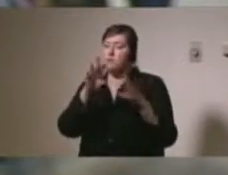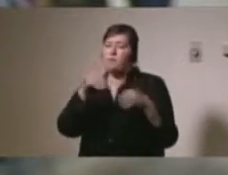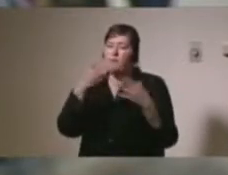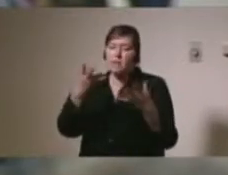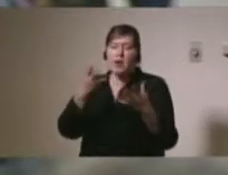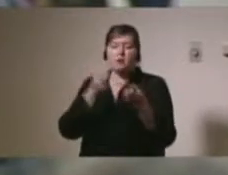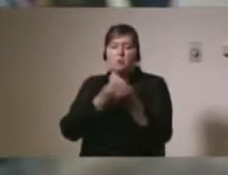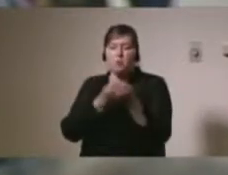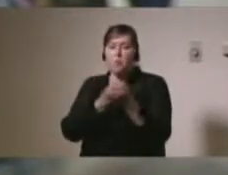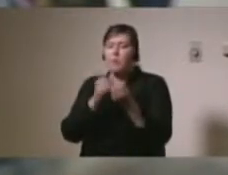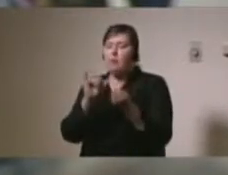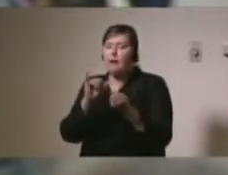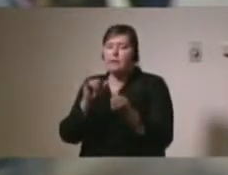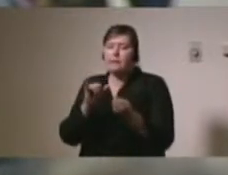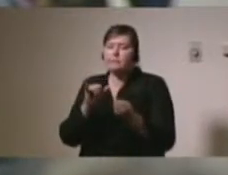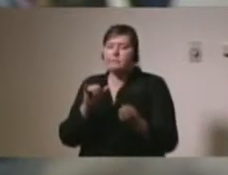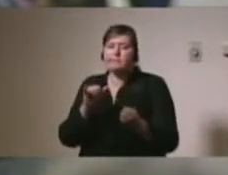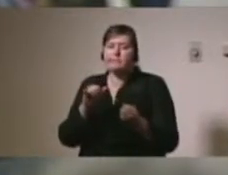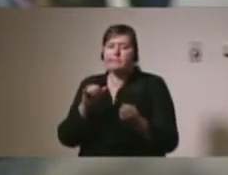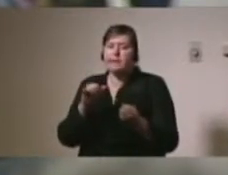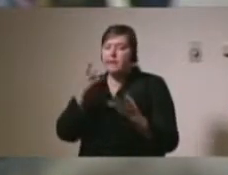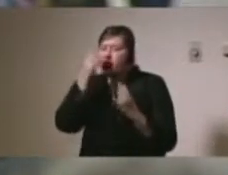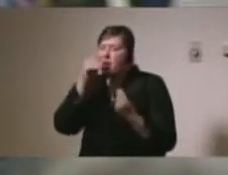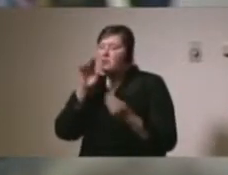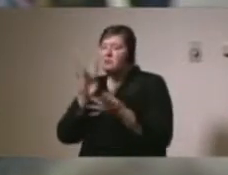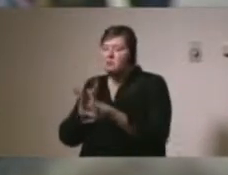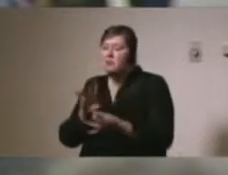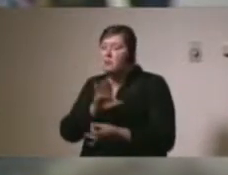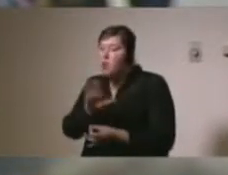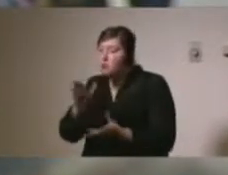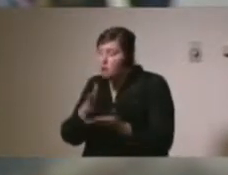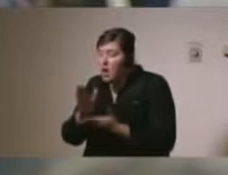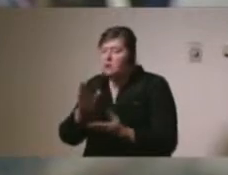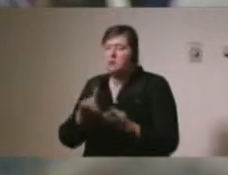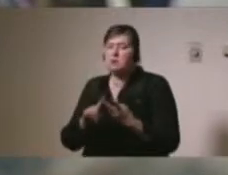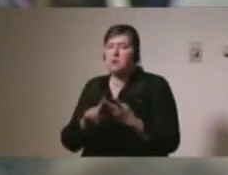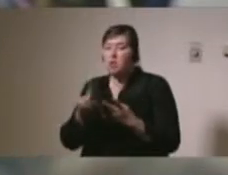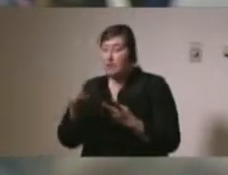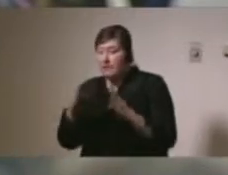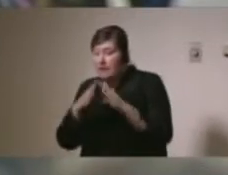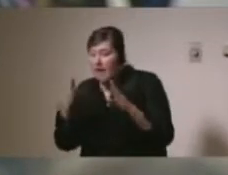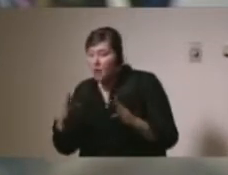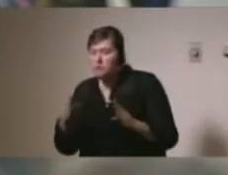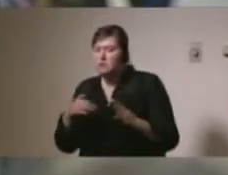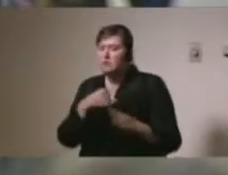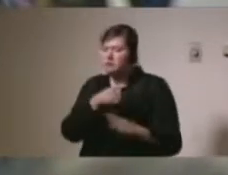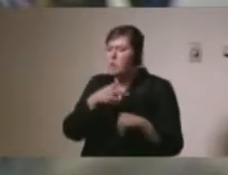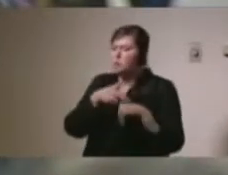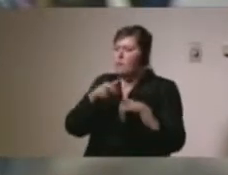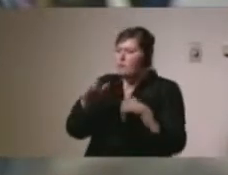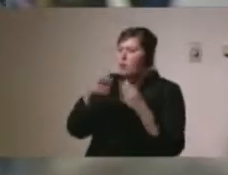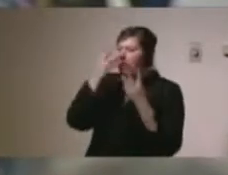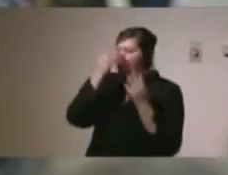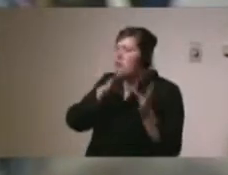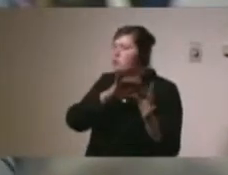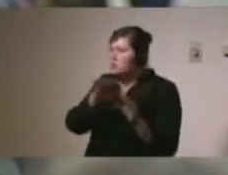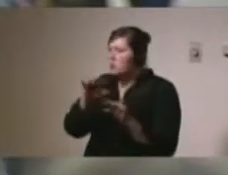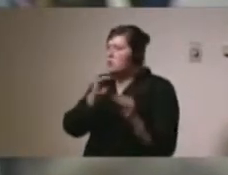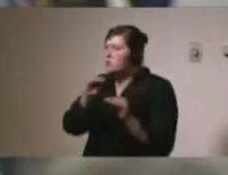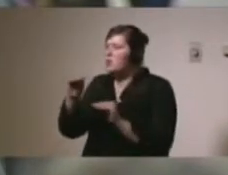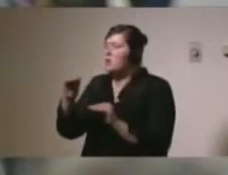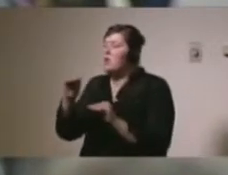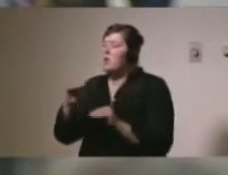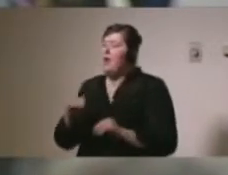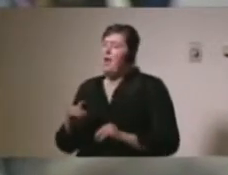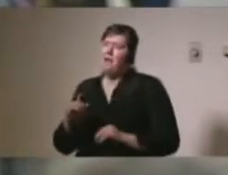information to the most needy on their rights, directing them towards housing. And it seems like that was a responsibility